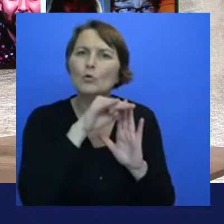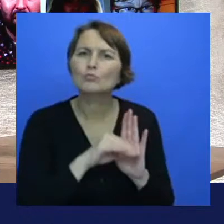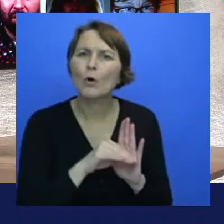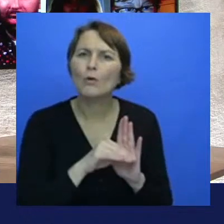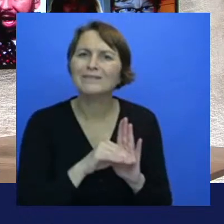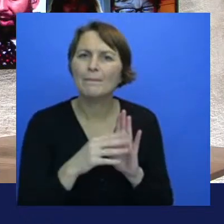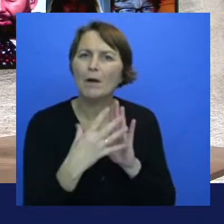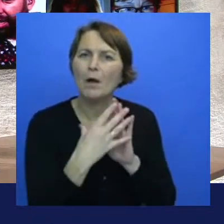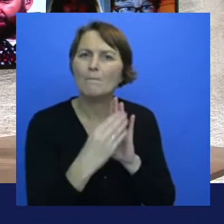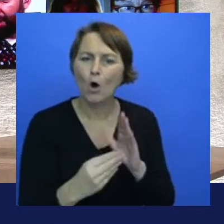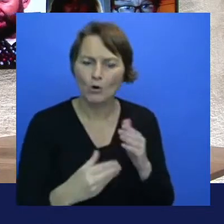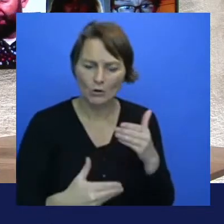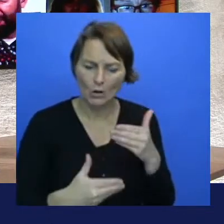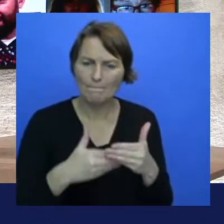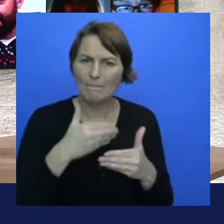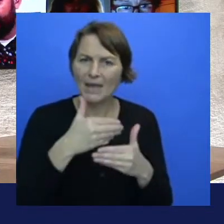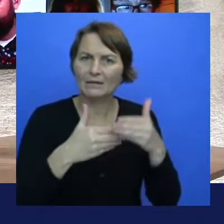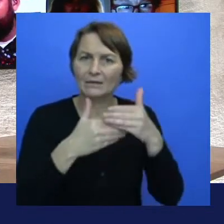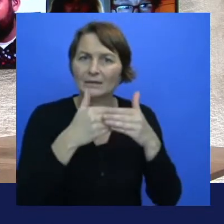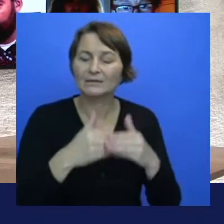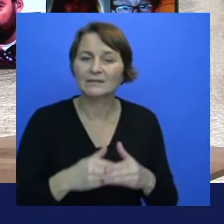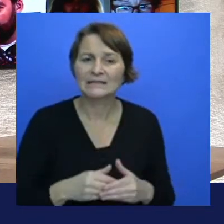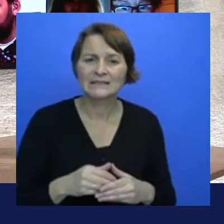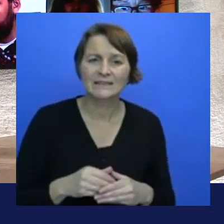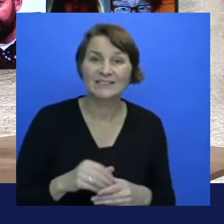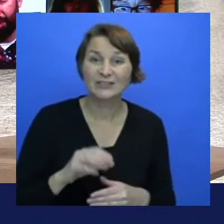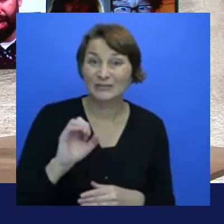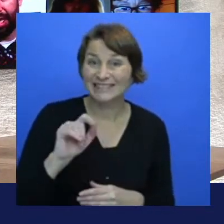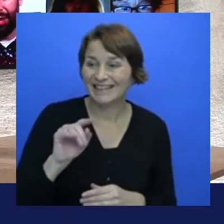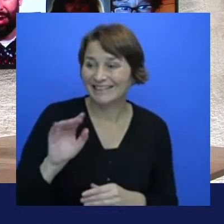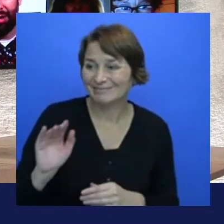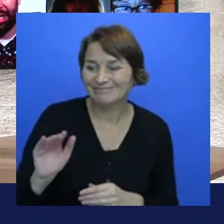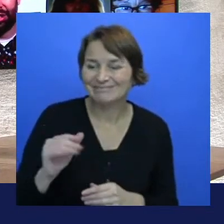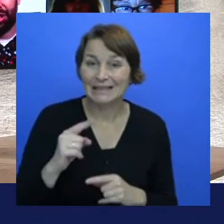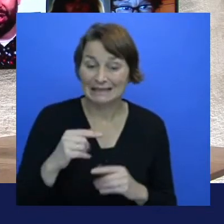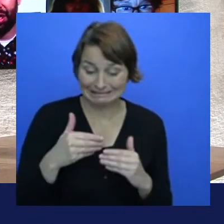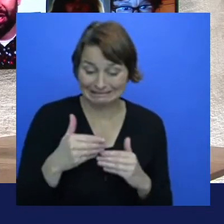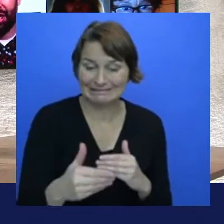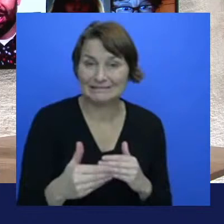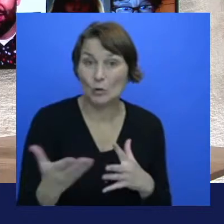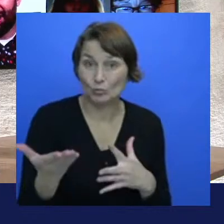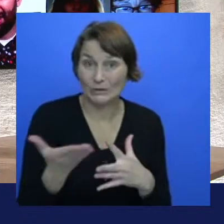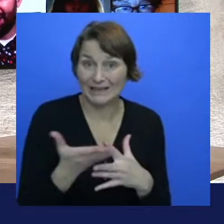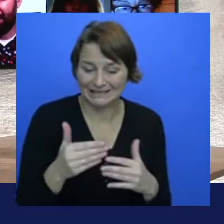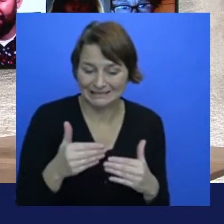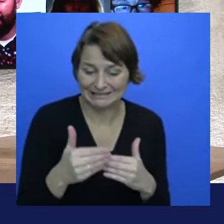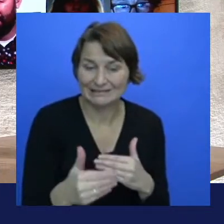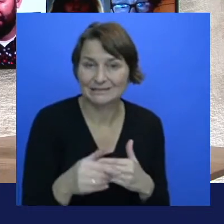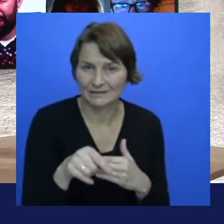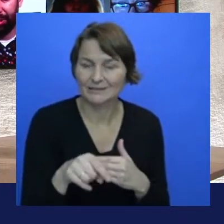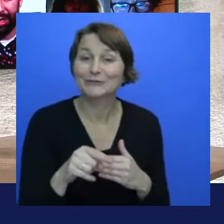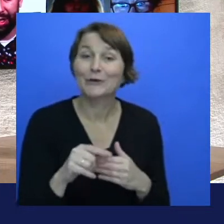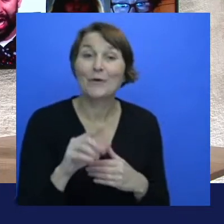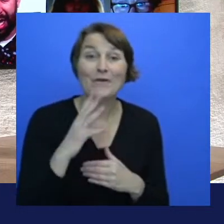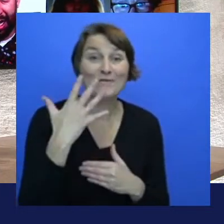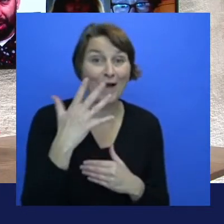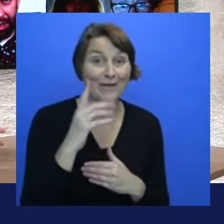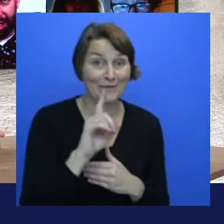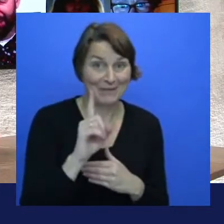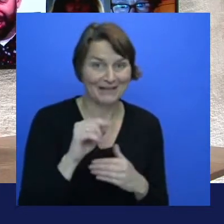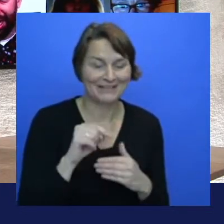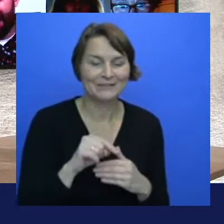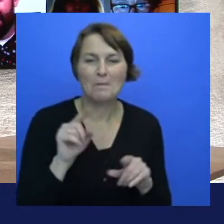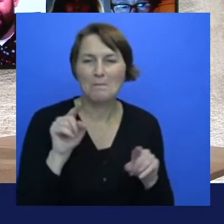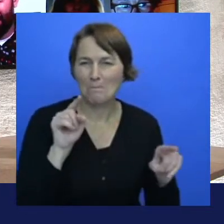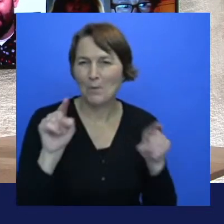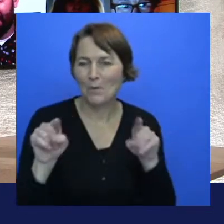So now, because we're about 5 minutes out before the next break, I want to make sure that I ask you both this, because I always come at